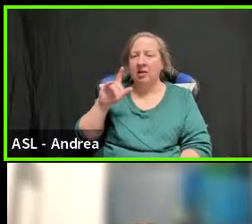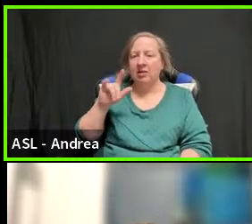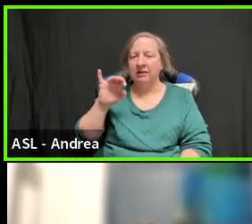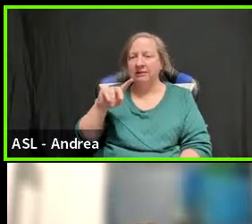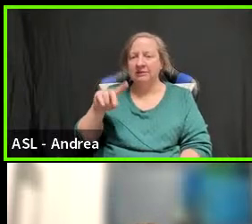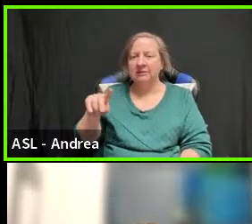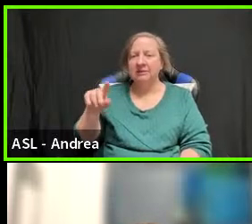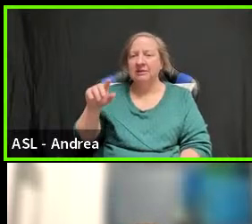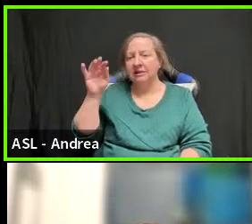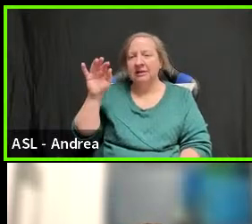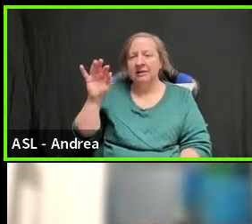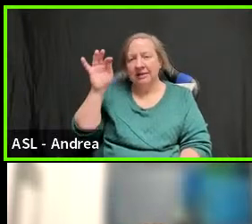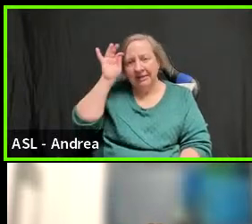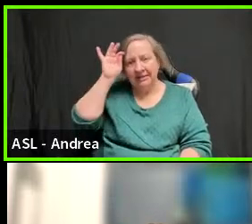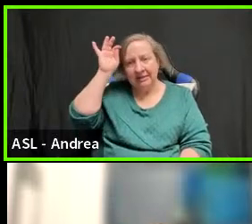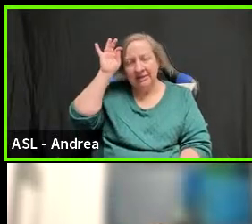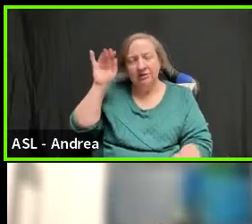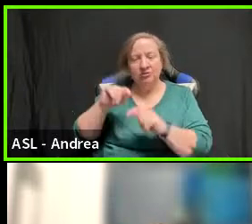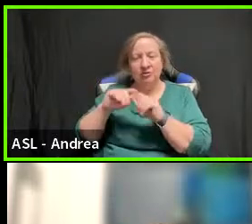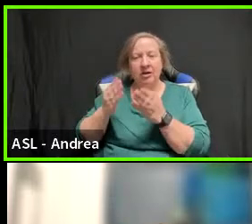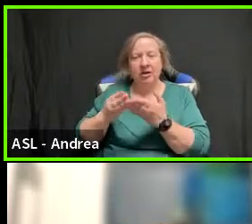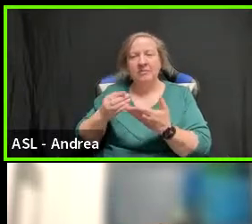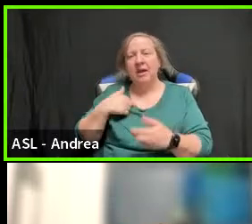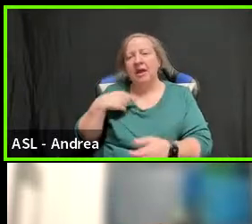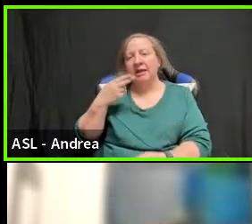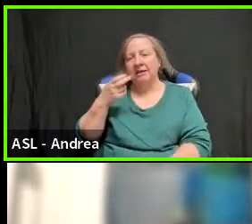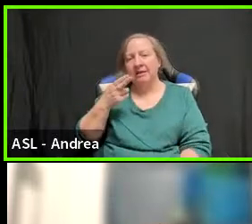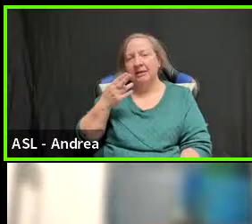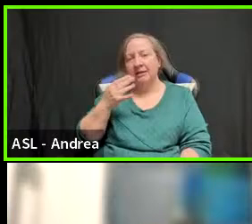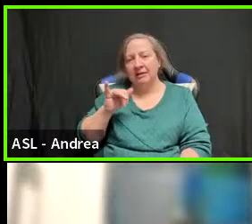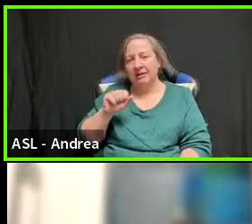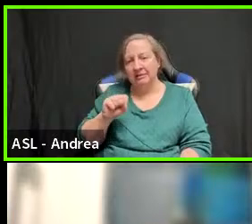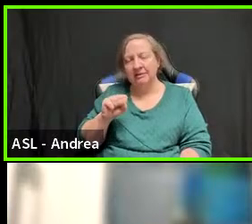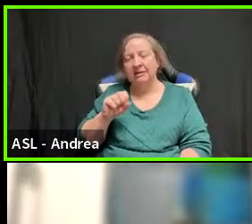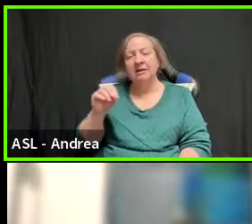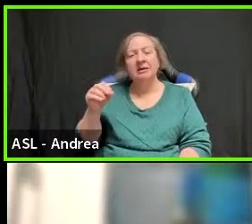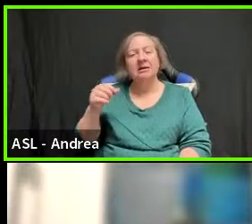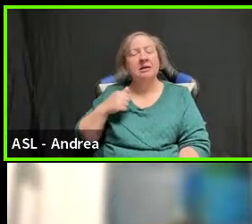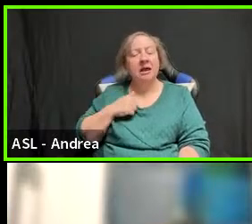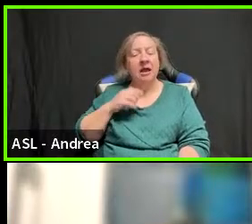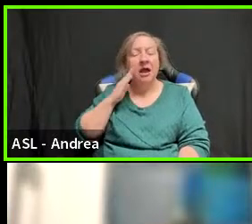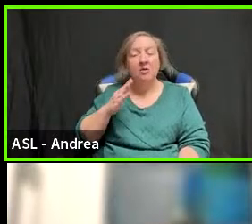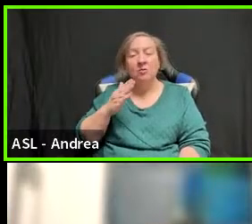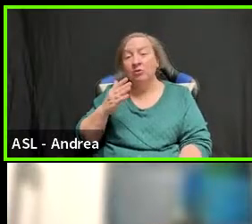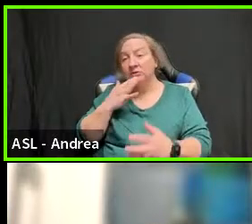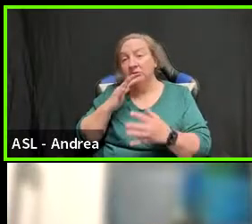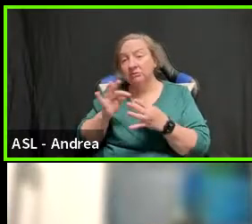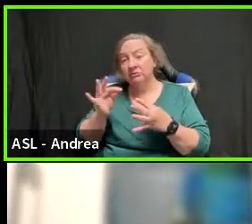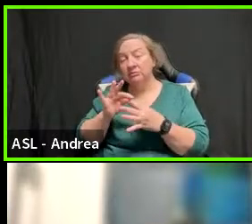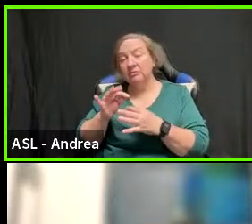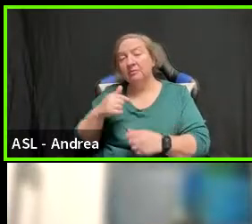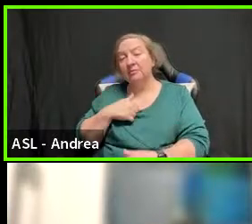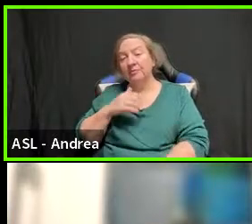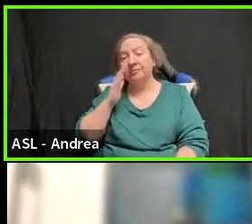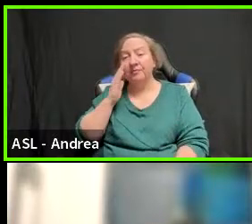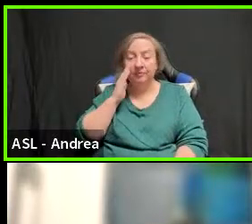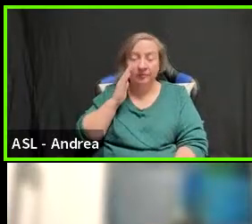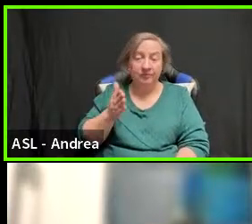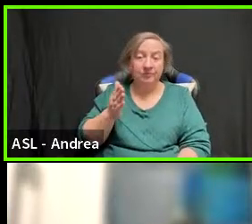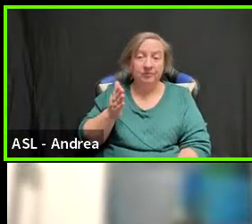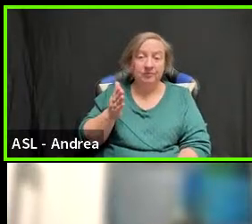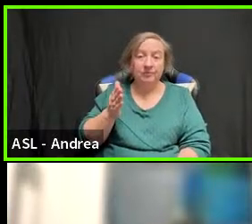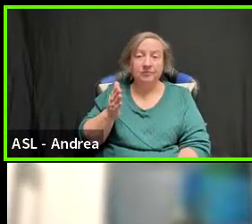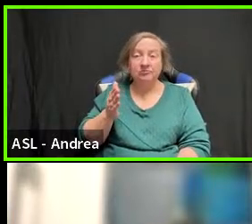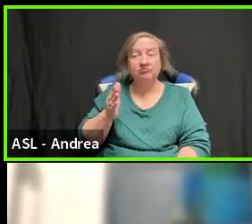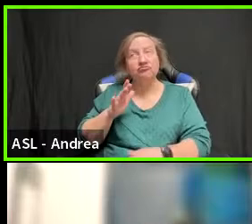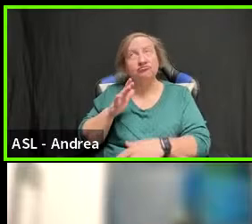tribe, and my pronouns are he, his, and I would probably say I would go with